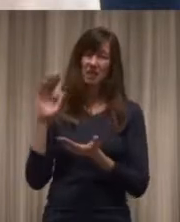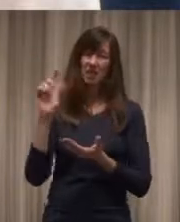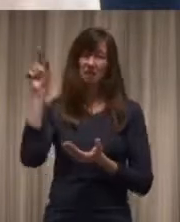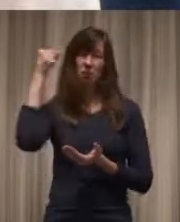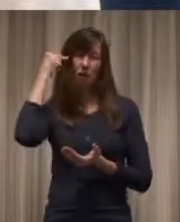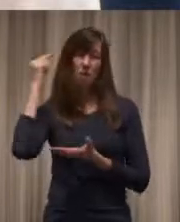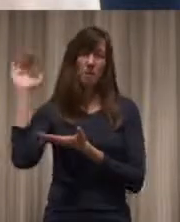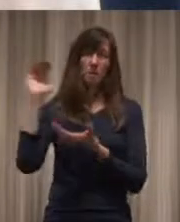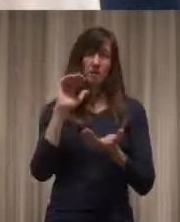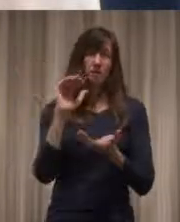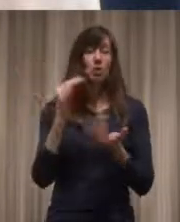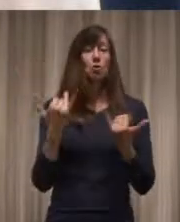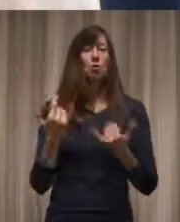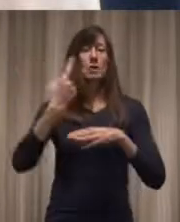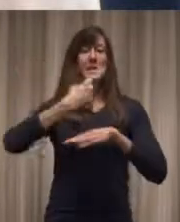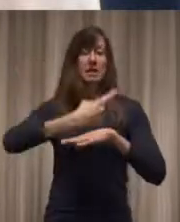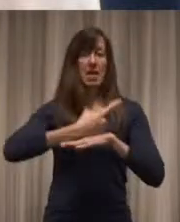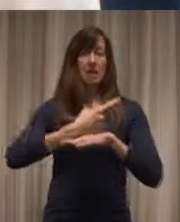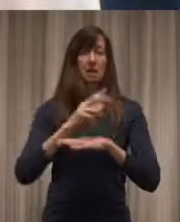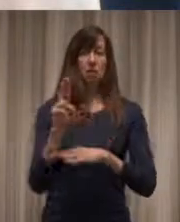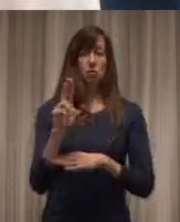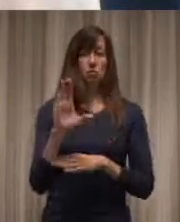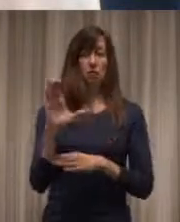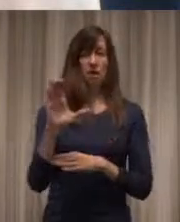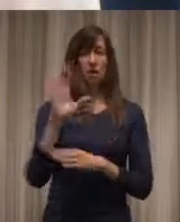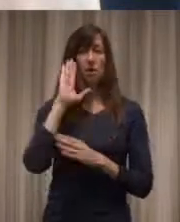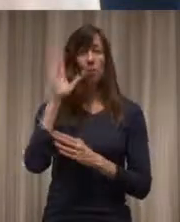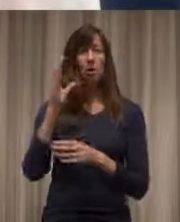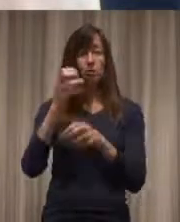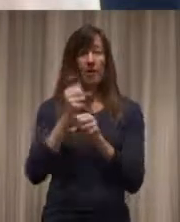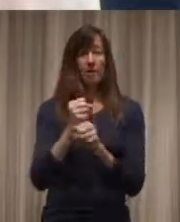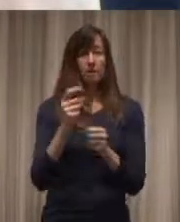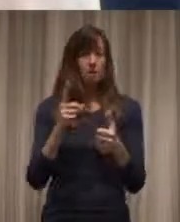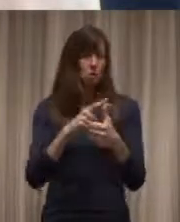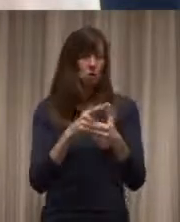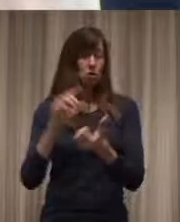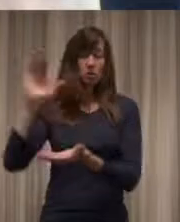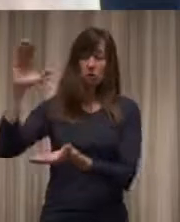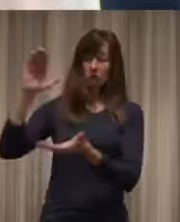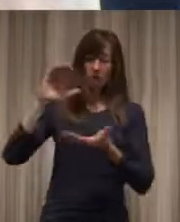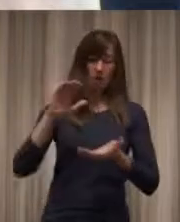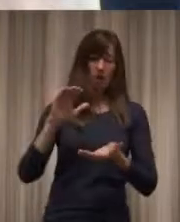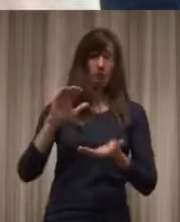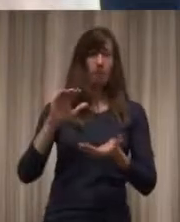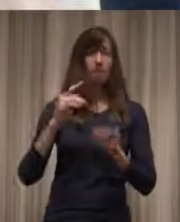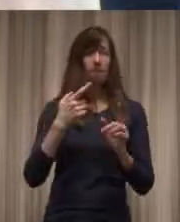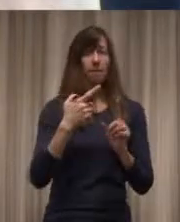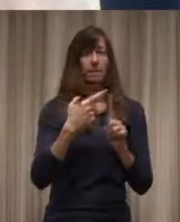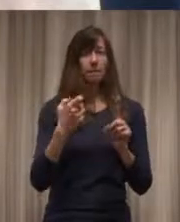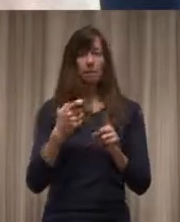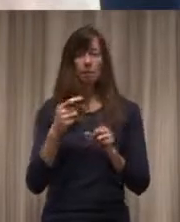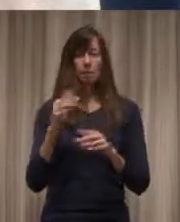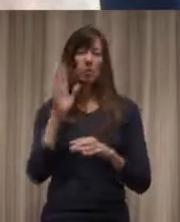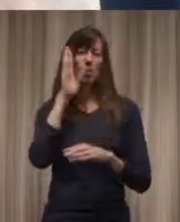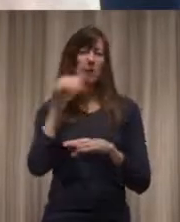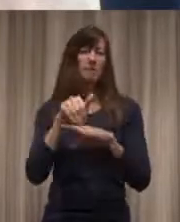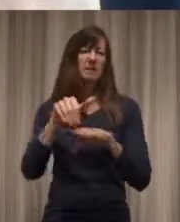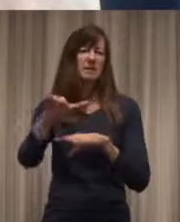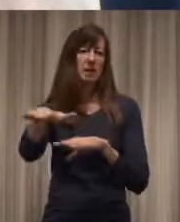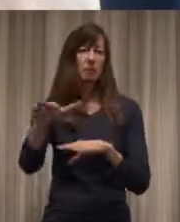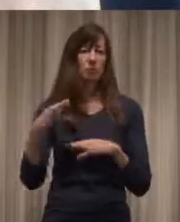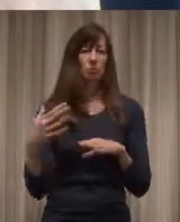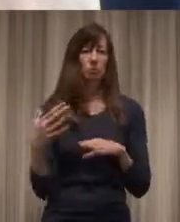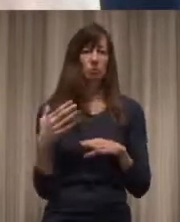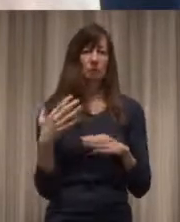to receive our first direct shipment of vaccines to the county health department. They've either arrived